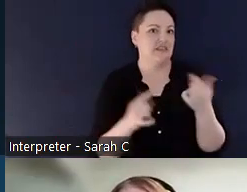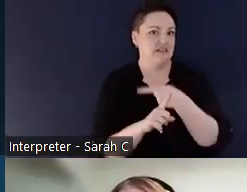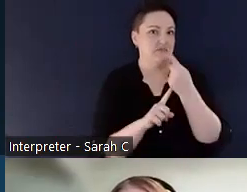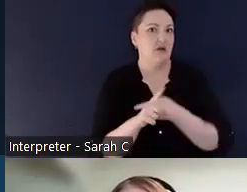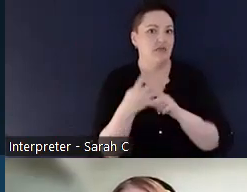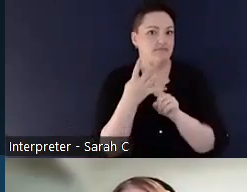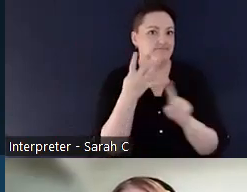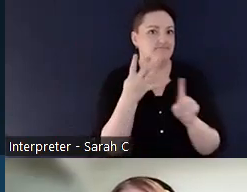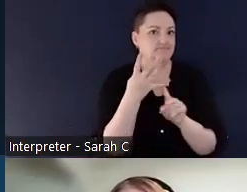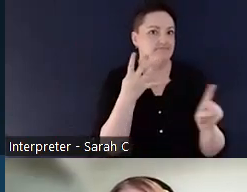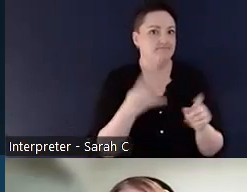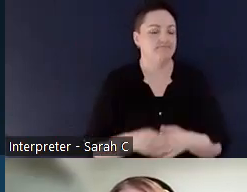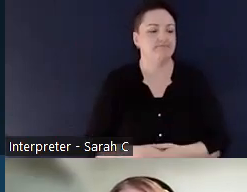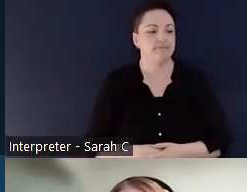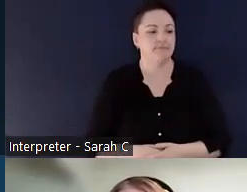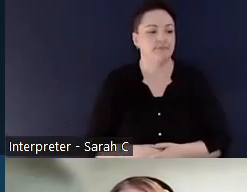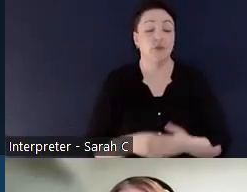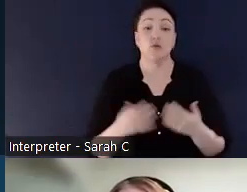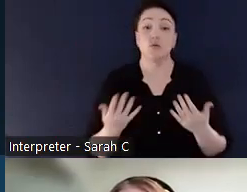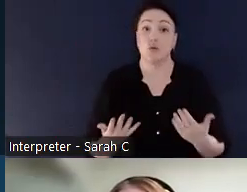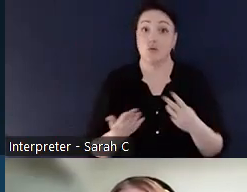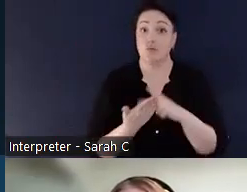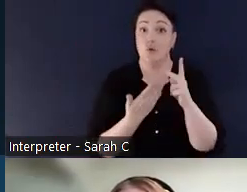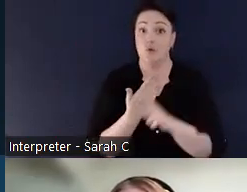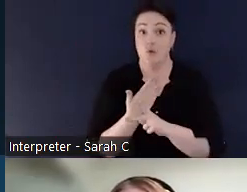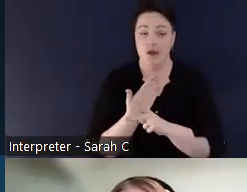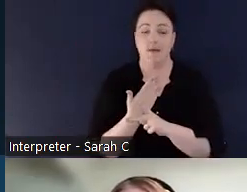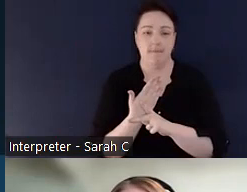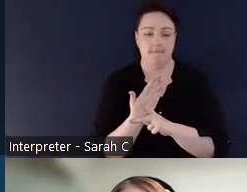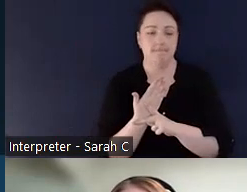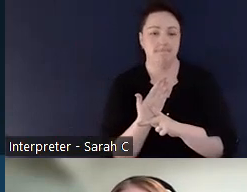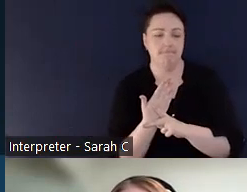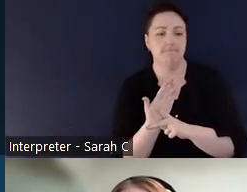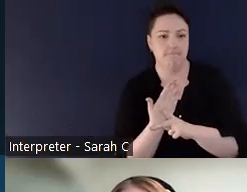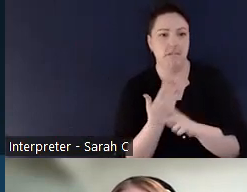And so our program guidelines, SCP call for,